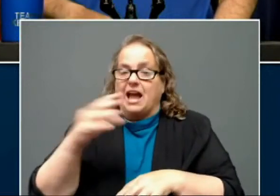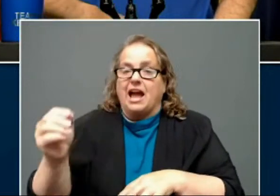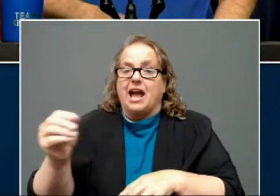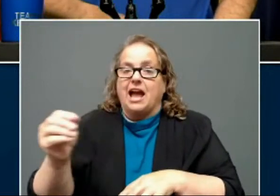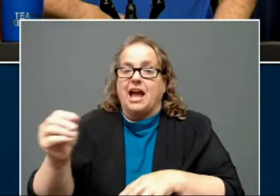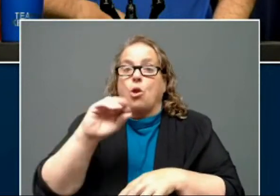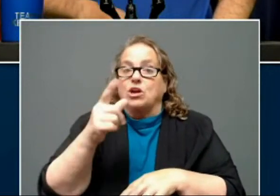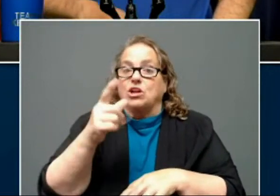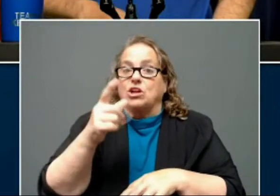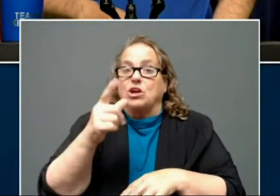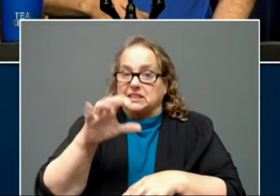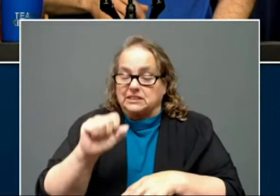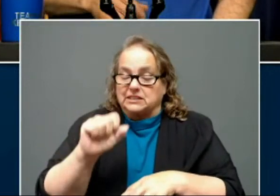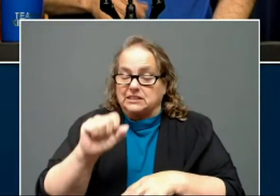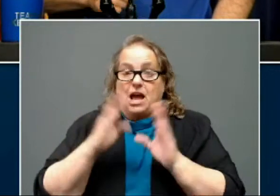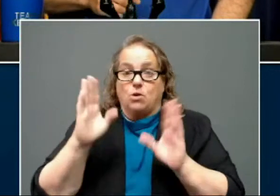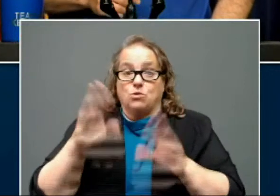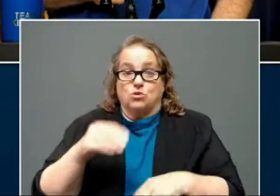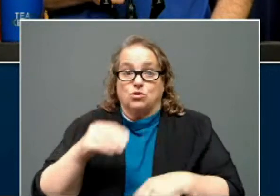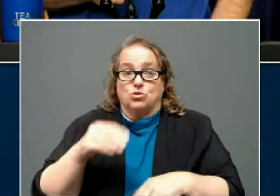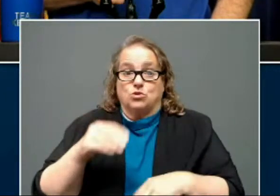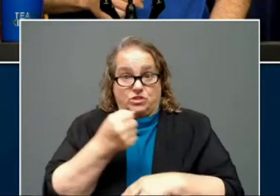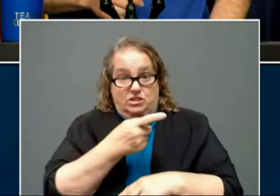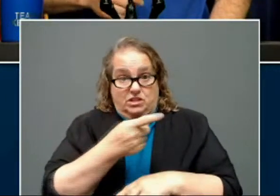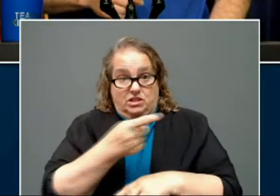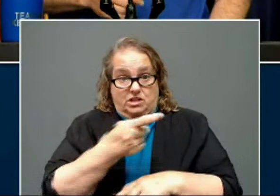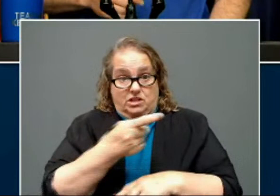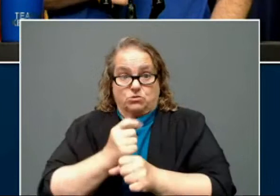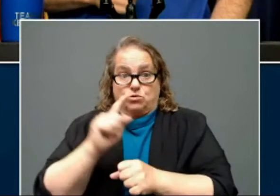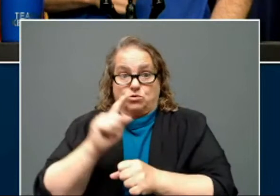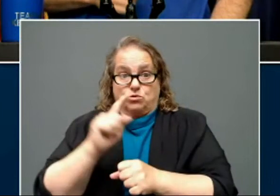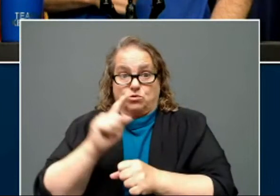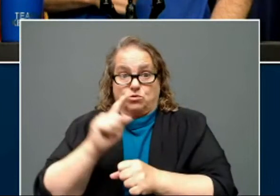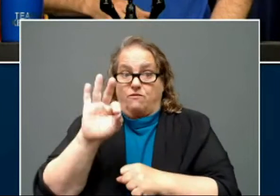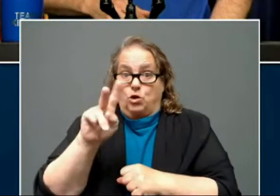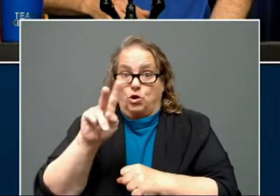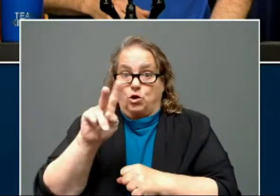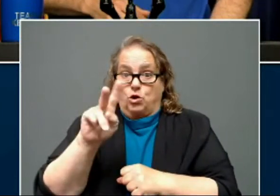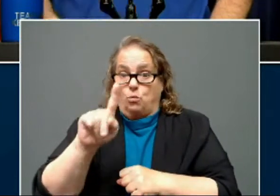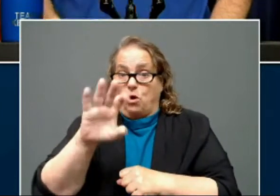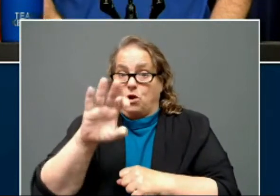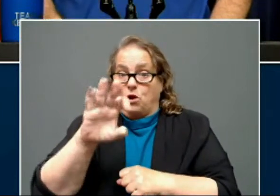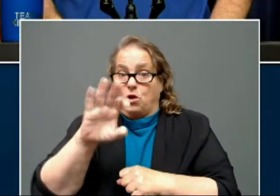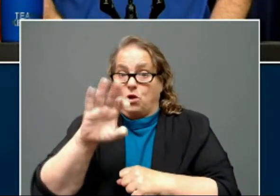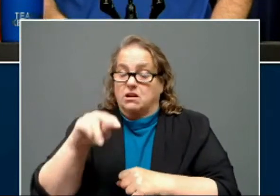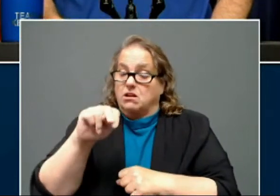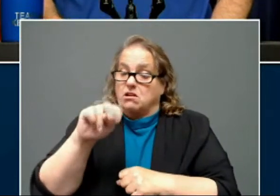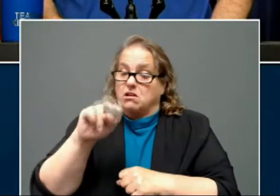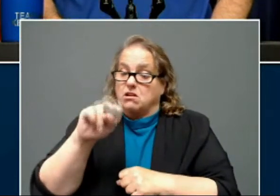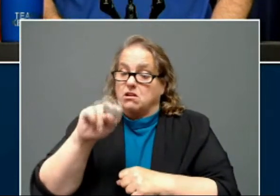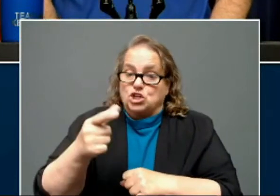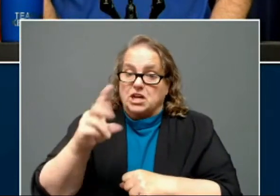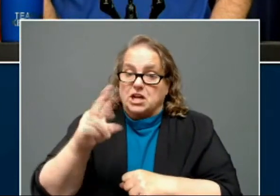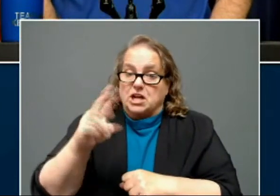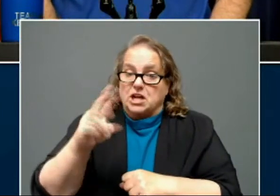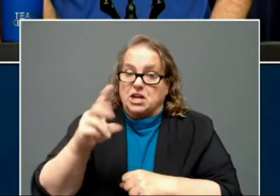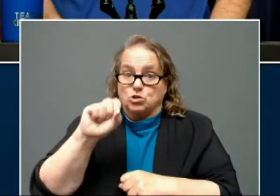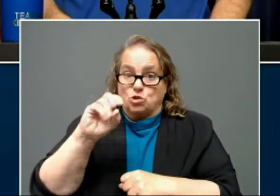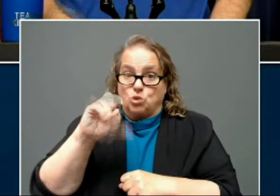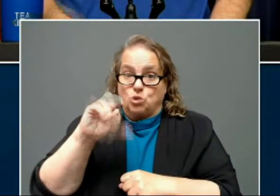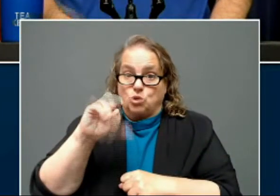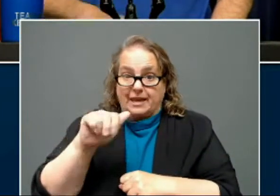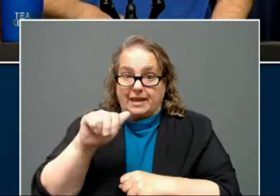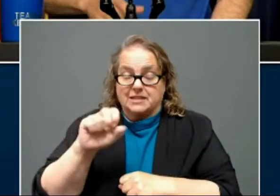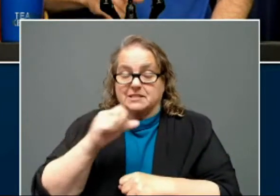House Foods produces tofu using 100% U.S.-grown, non-GMO soybeans, as well as other food products for